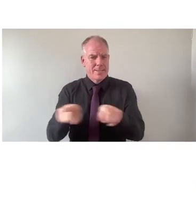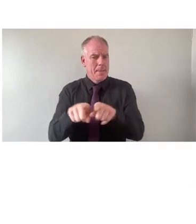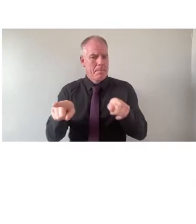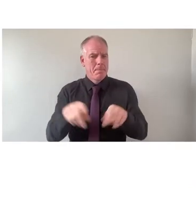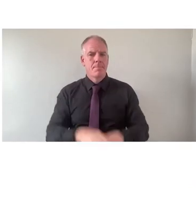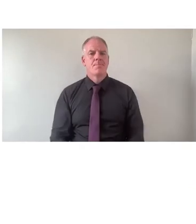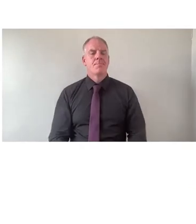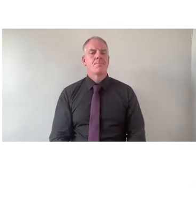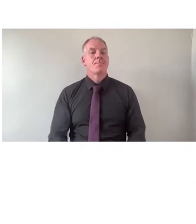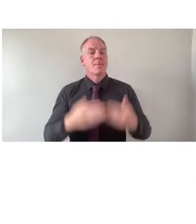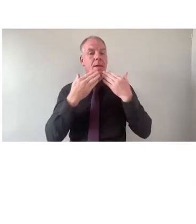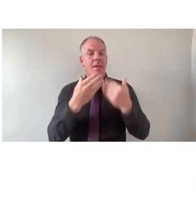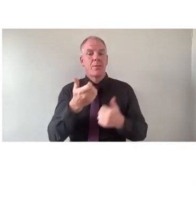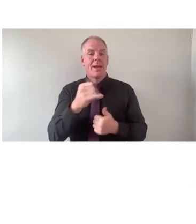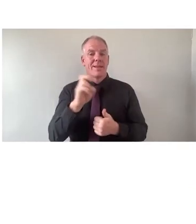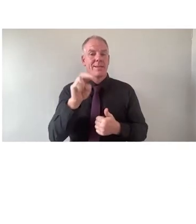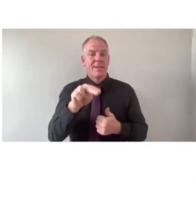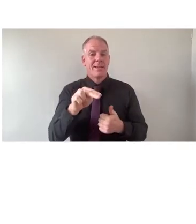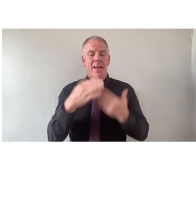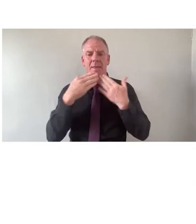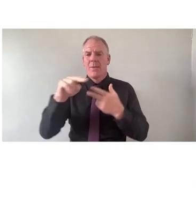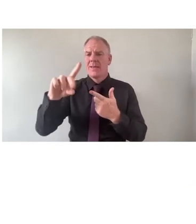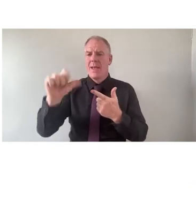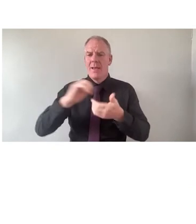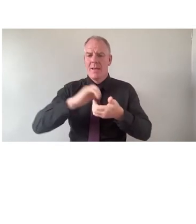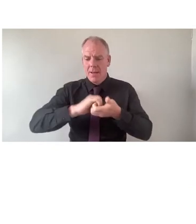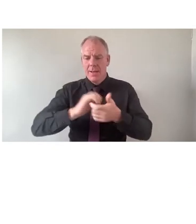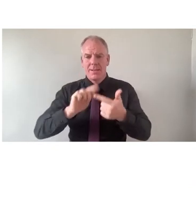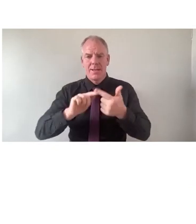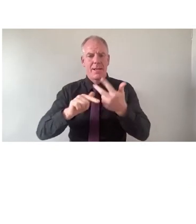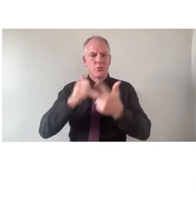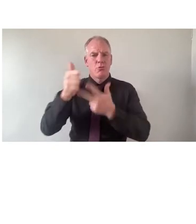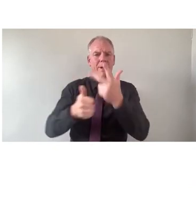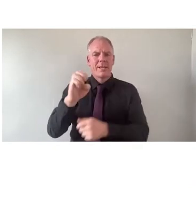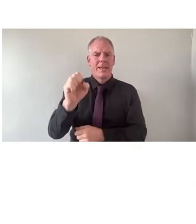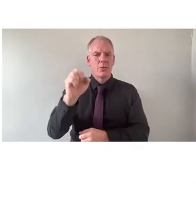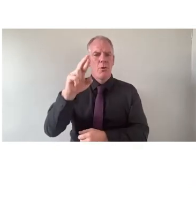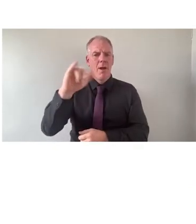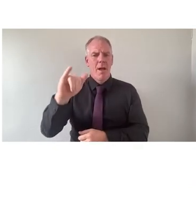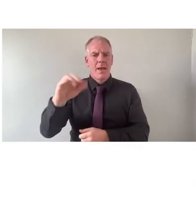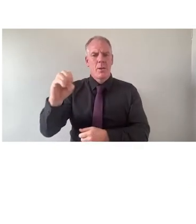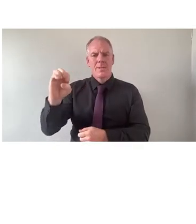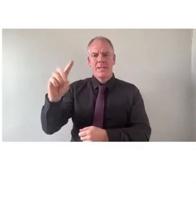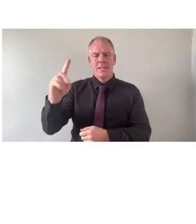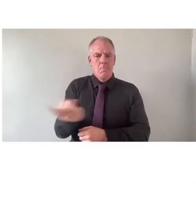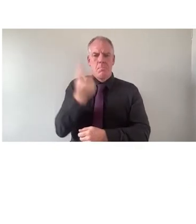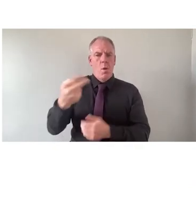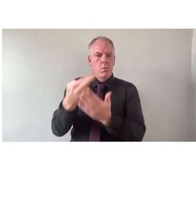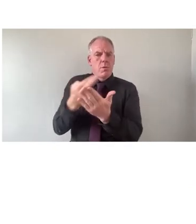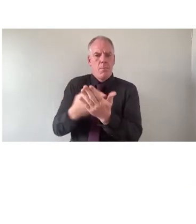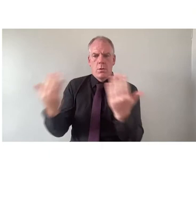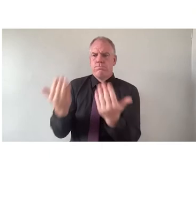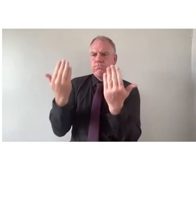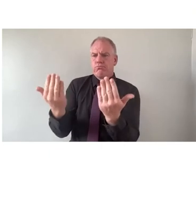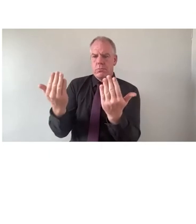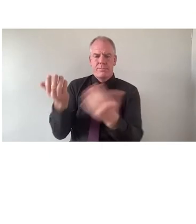Yes, thanks, Aideen, and thanks to the NDA colleagues, and also to congratulations to ESRI and OECD colleagues, actually, on two very, very interesting